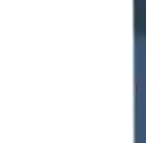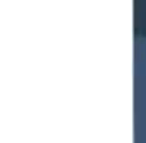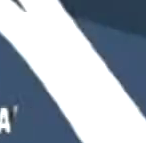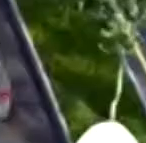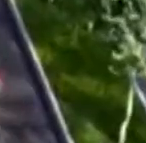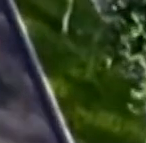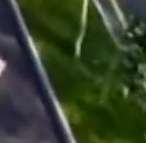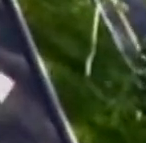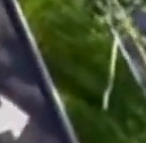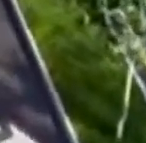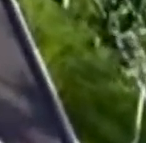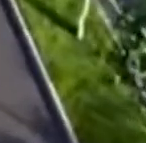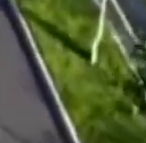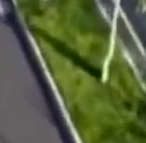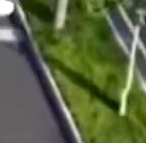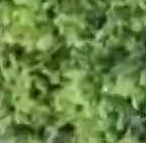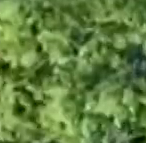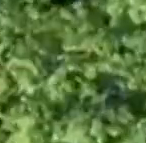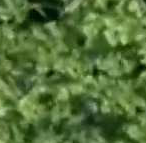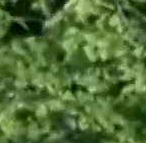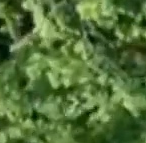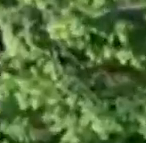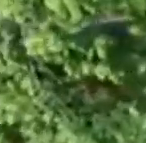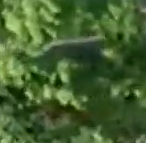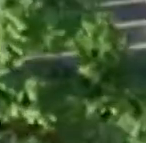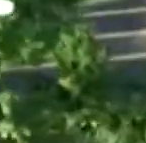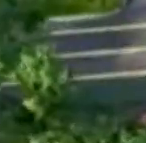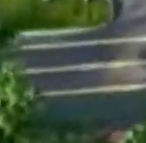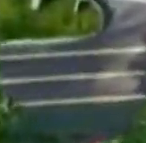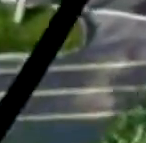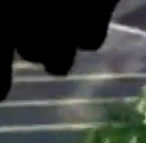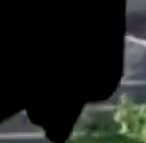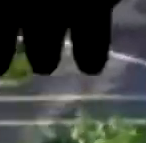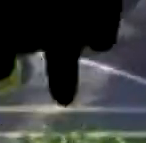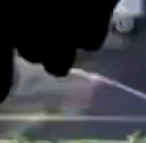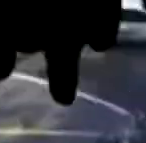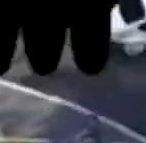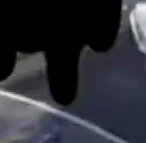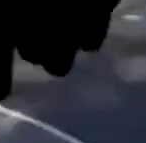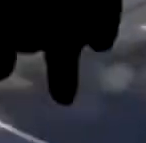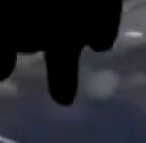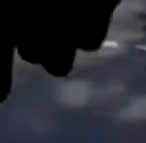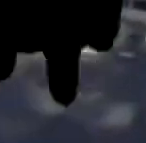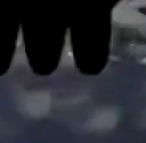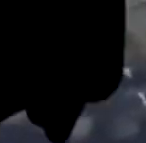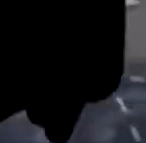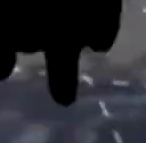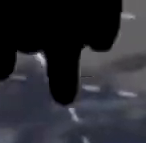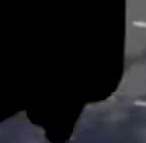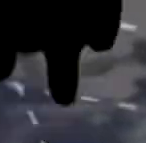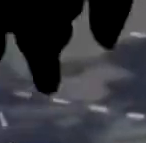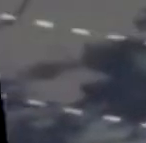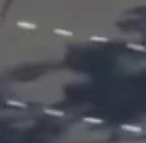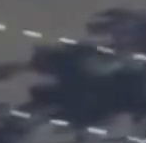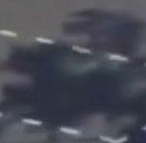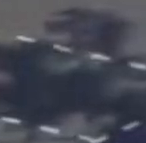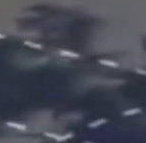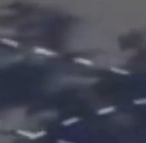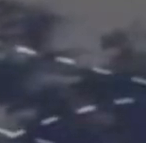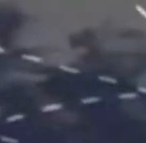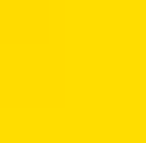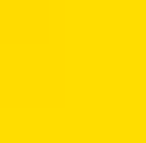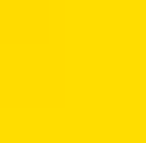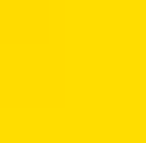never drink and drive. Usalama barabarani starts with you. Fika salama. This message is brought to you